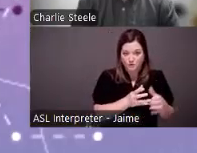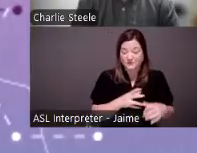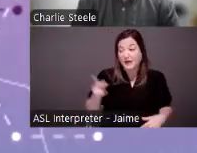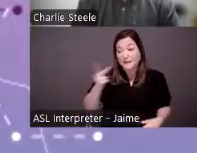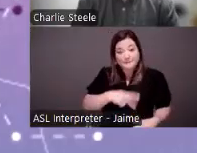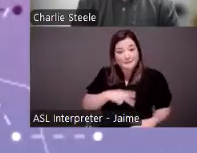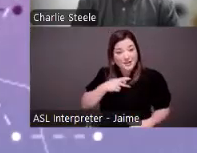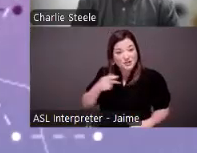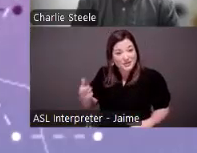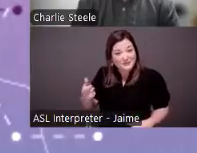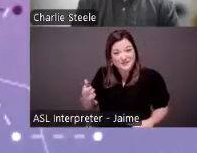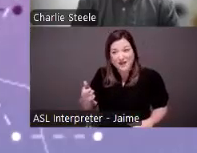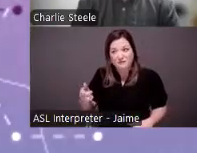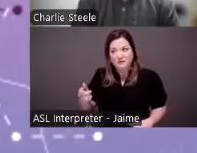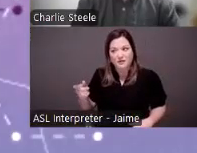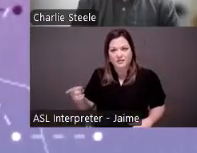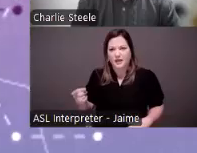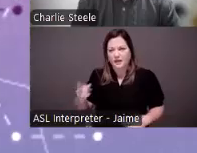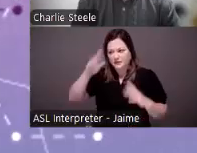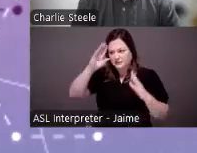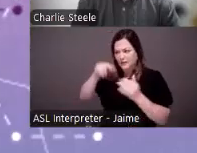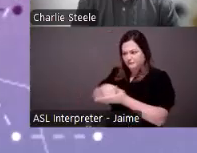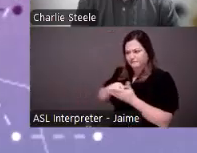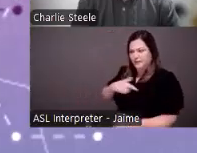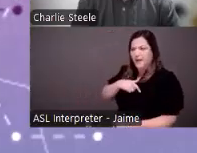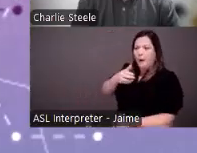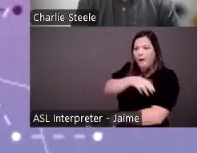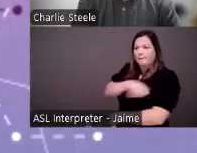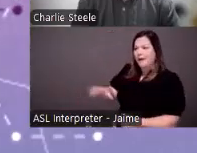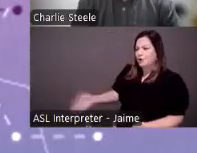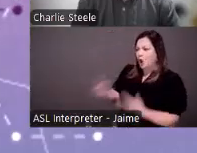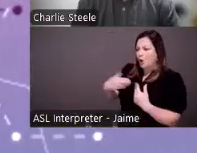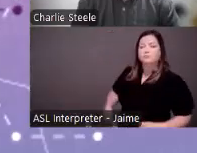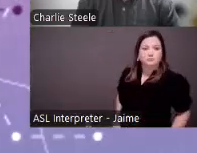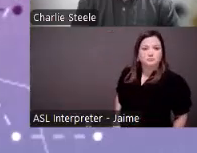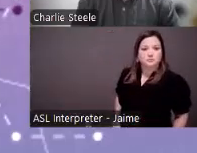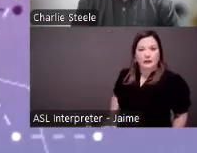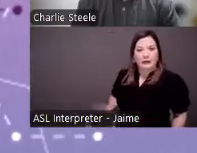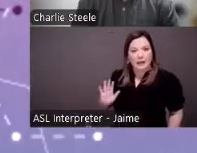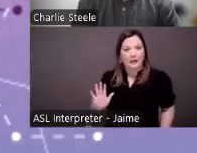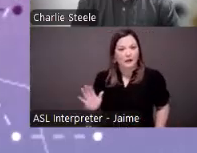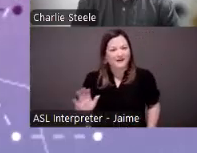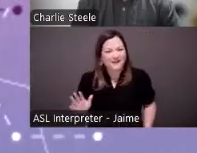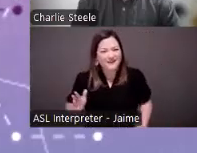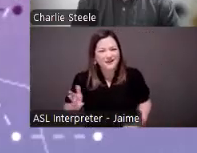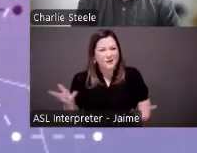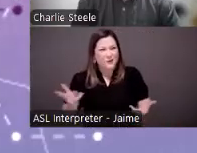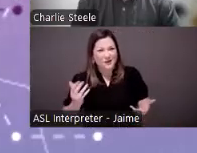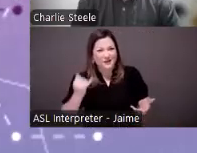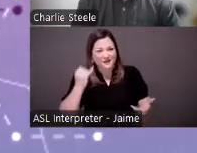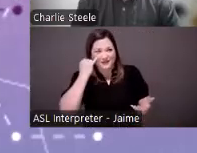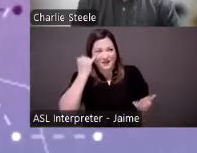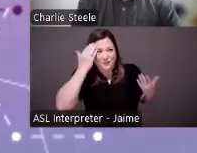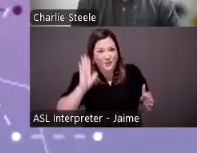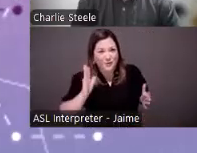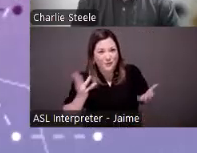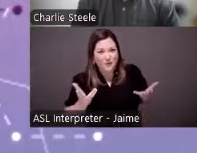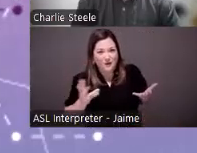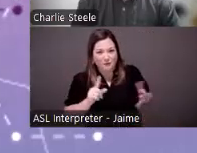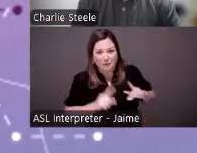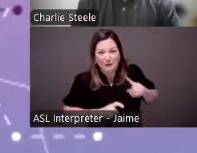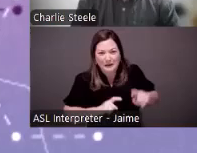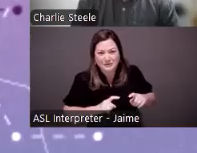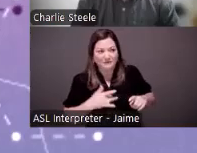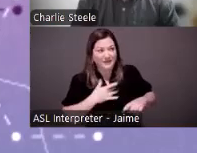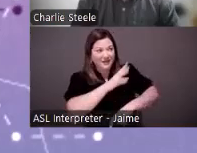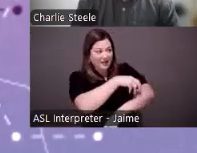expect them to just know that, oh, I feel empowered. Now I can ask all these questions. What if they don't know what questions to ask? They can feel